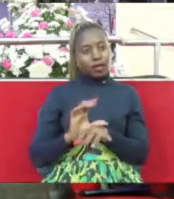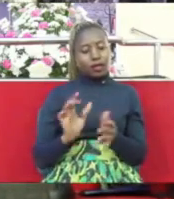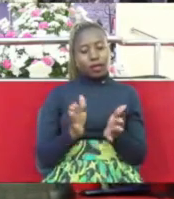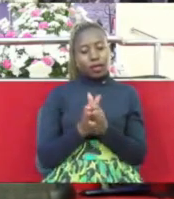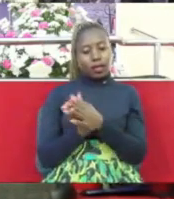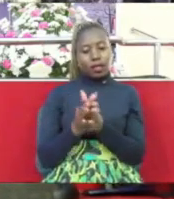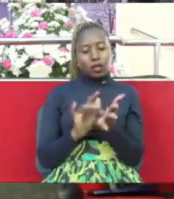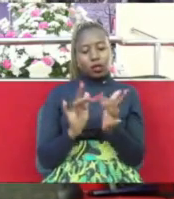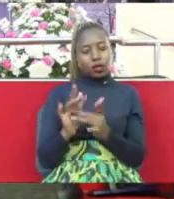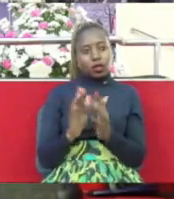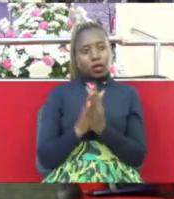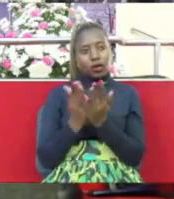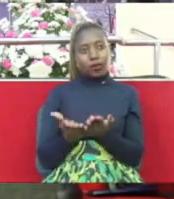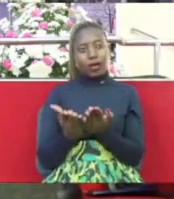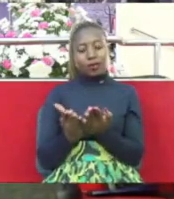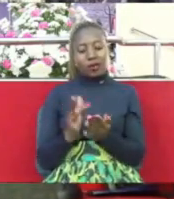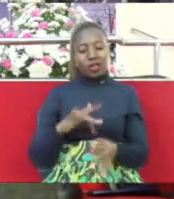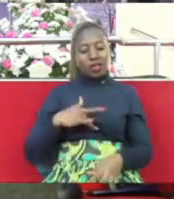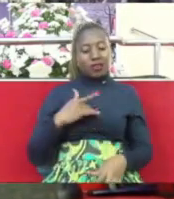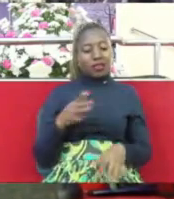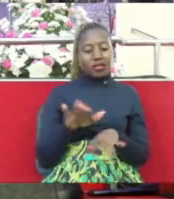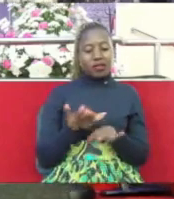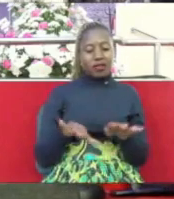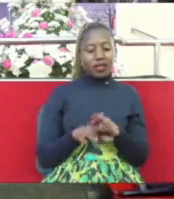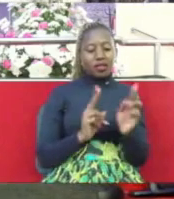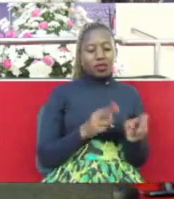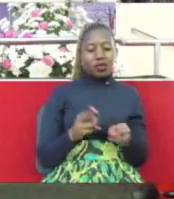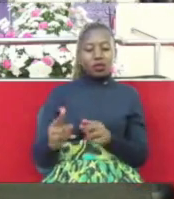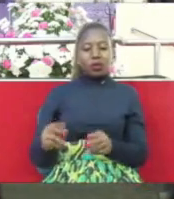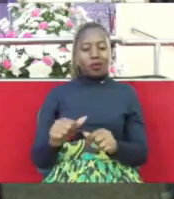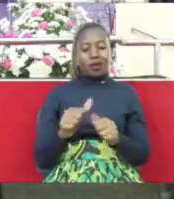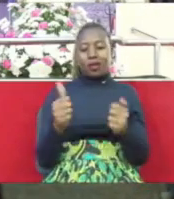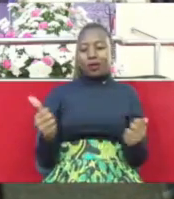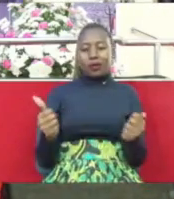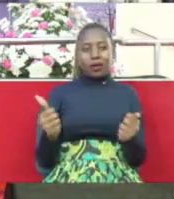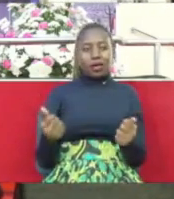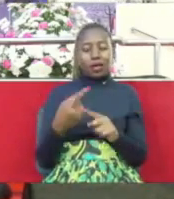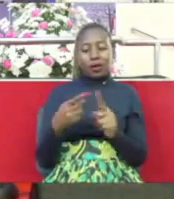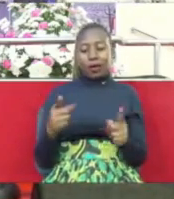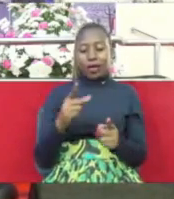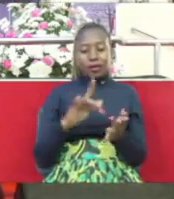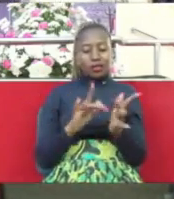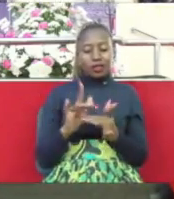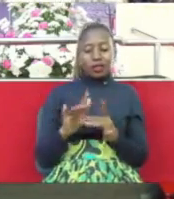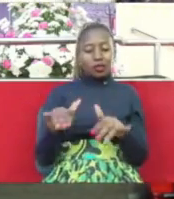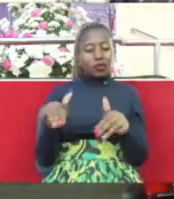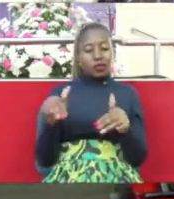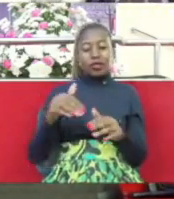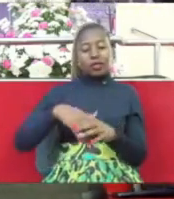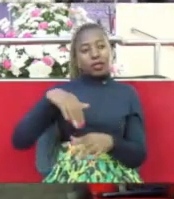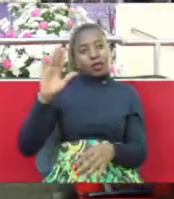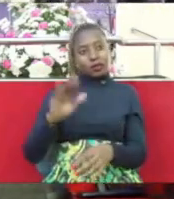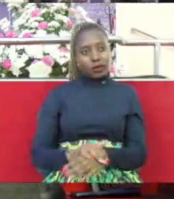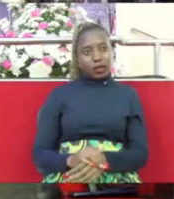everything normal and they thought all was well, yet the Lord had been excused. He was outside. Just like at times we can be in